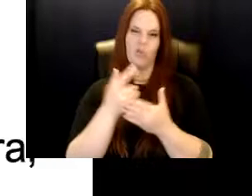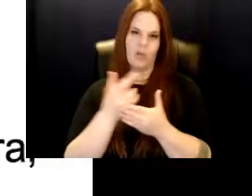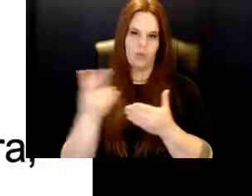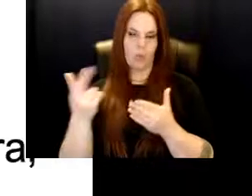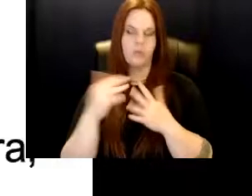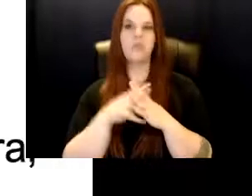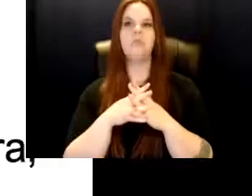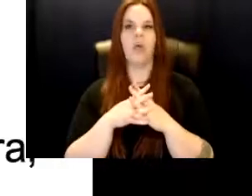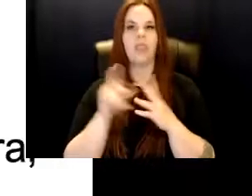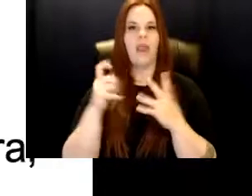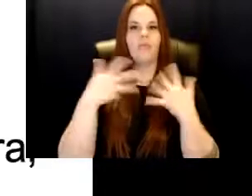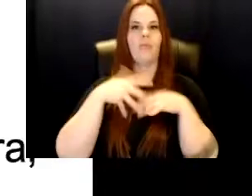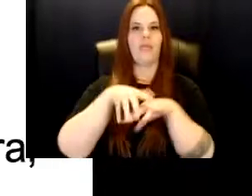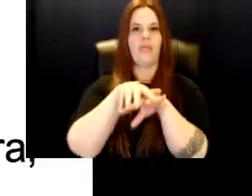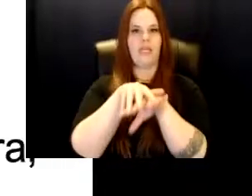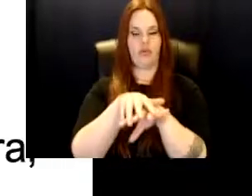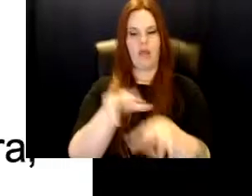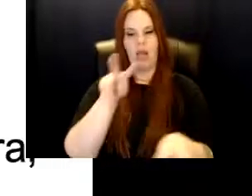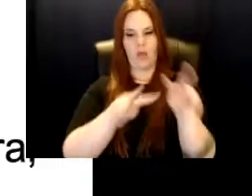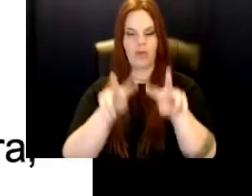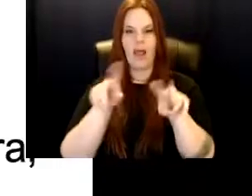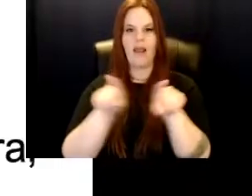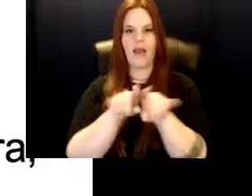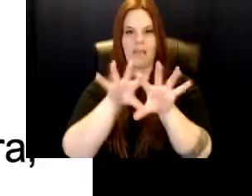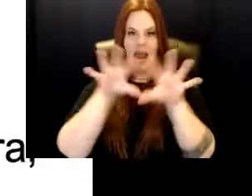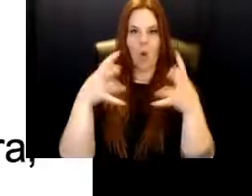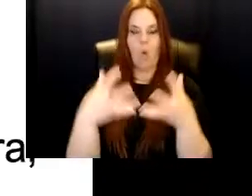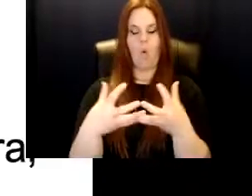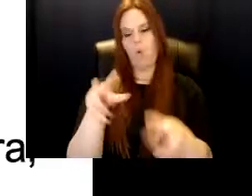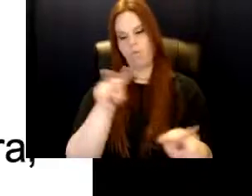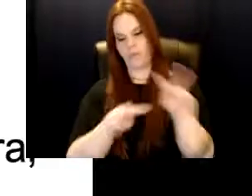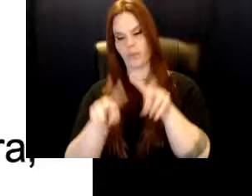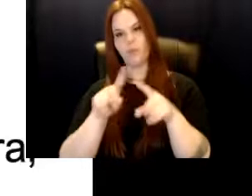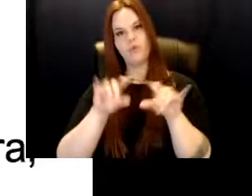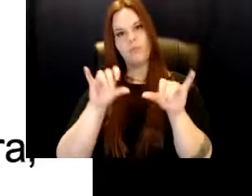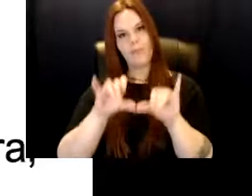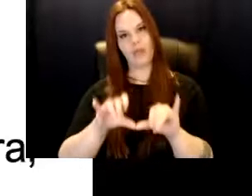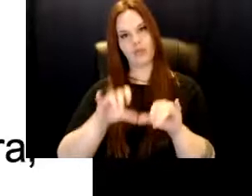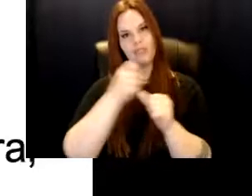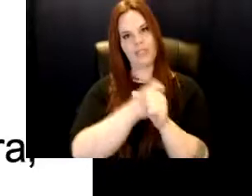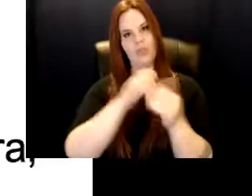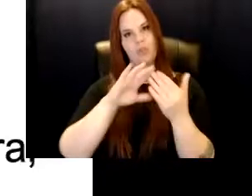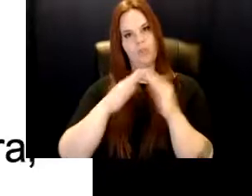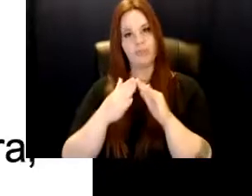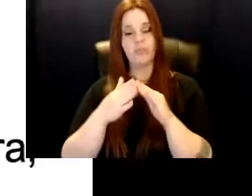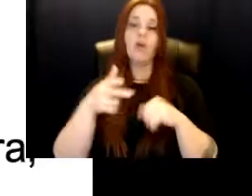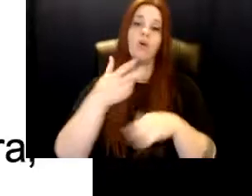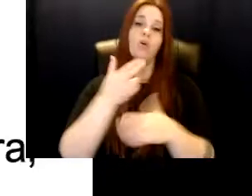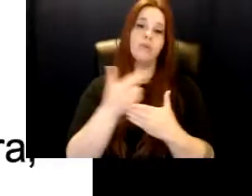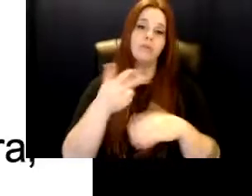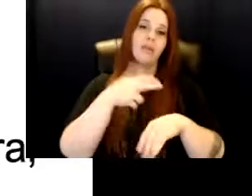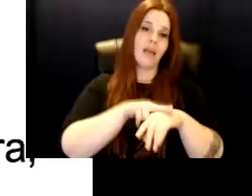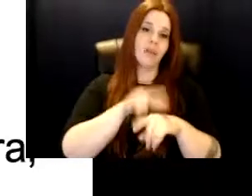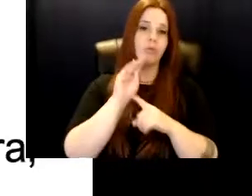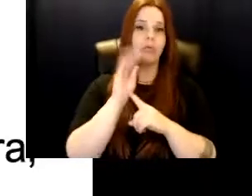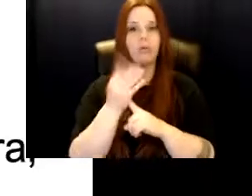to be integrated and looked at as a whole to measure these communities. And those resources would be natural, cultural,